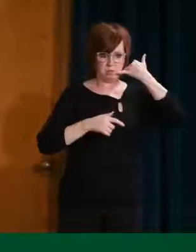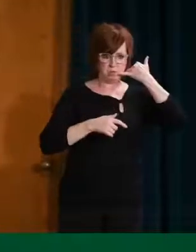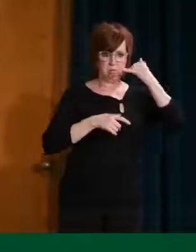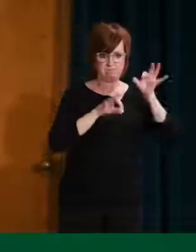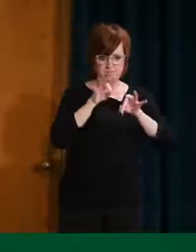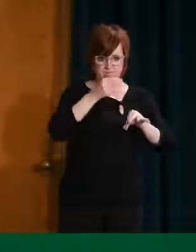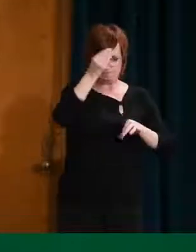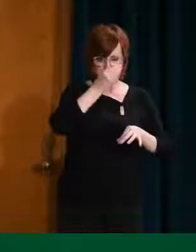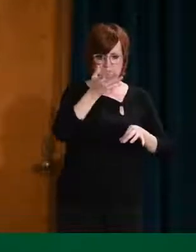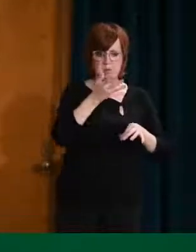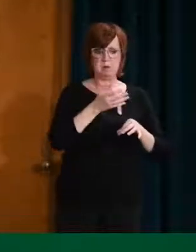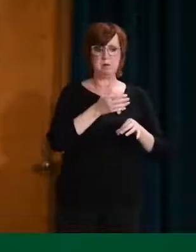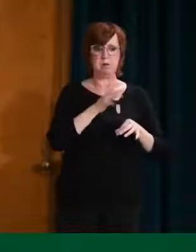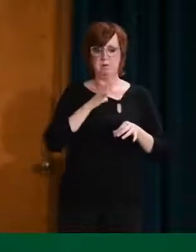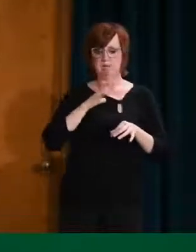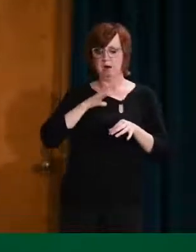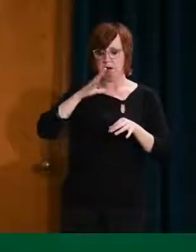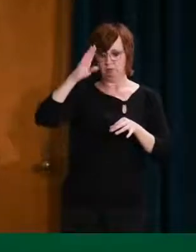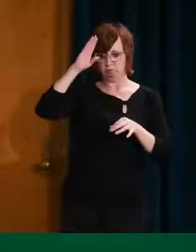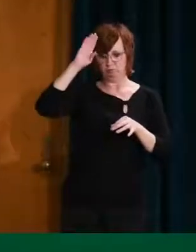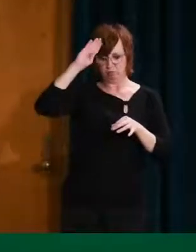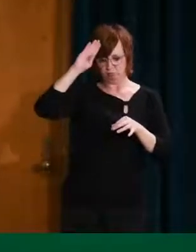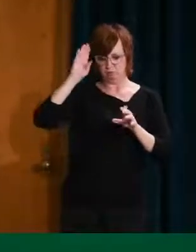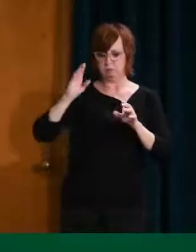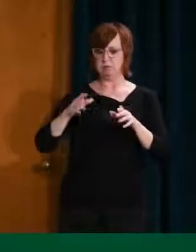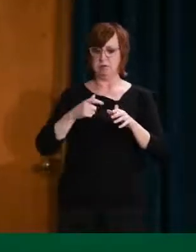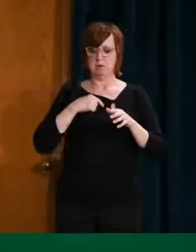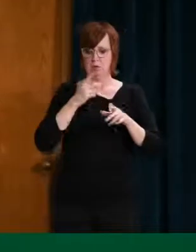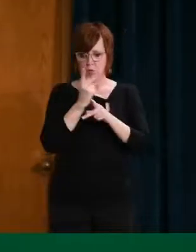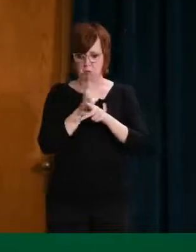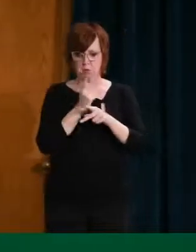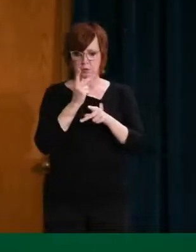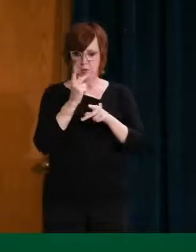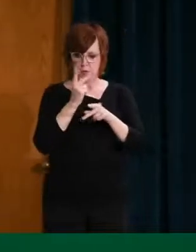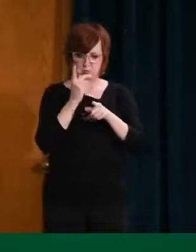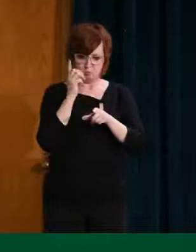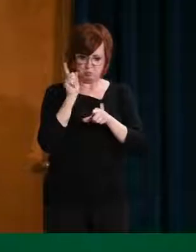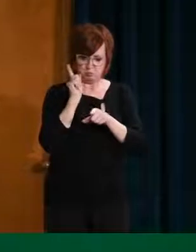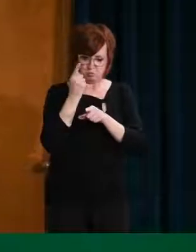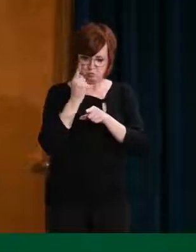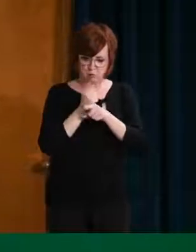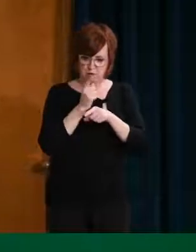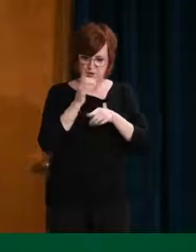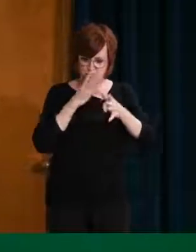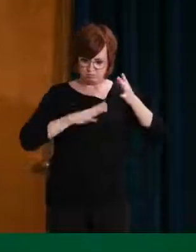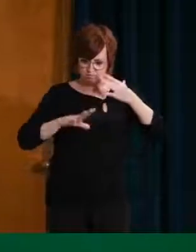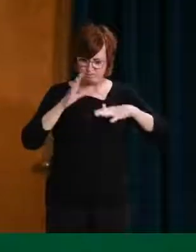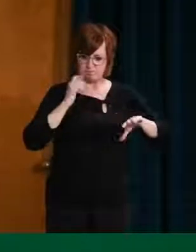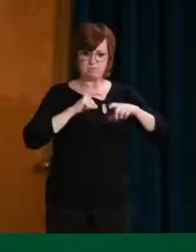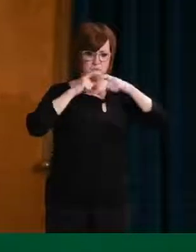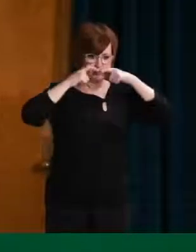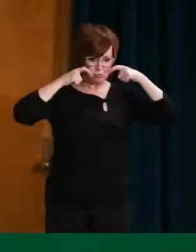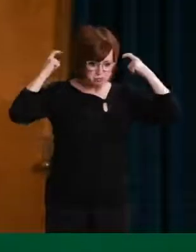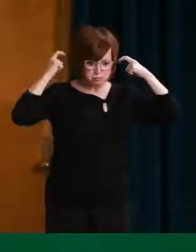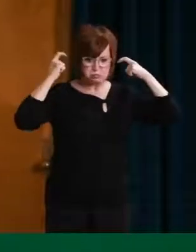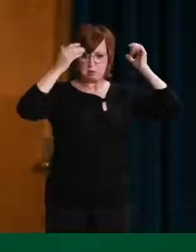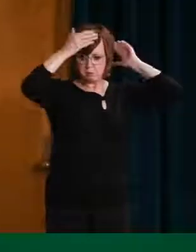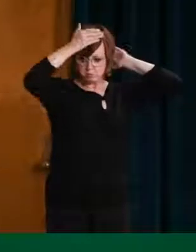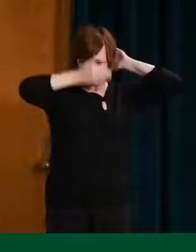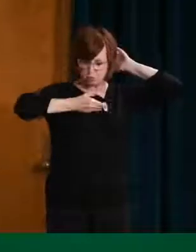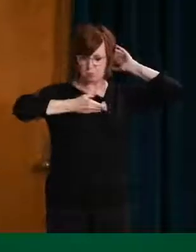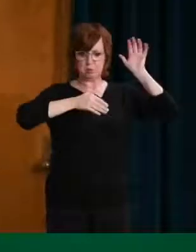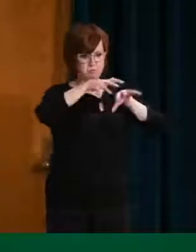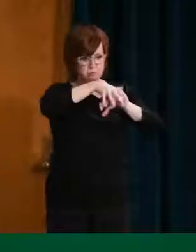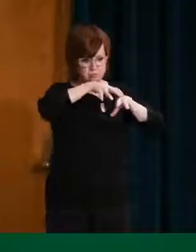that appropriate PPE can be used. Appropriate PPE is used in assessment centers, and to my knowledge, there's been no transmission in